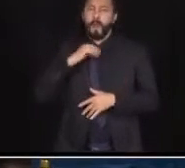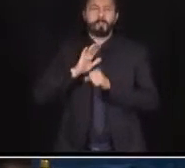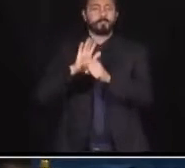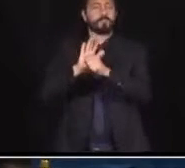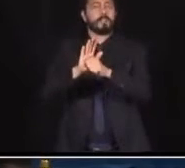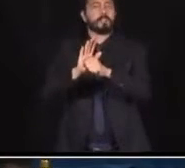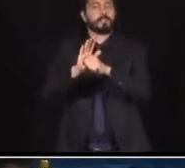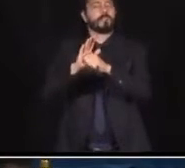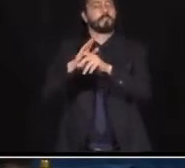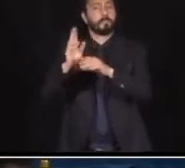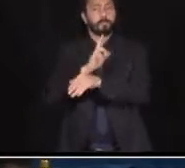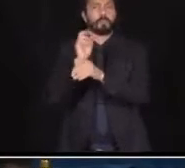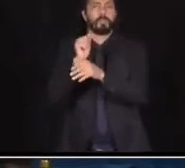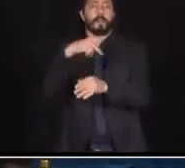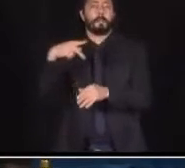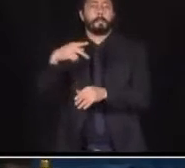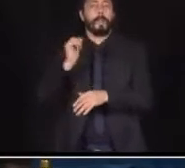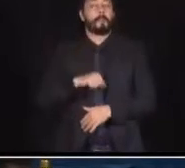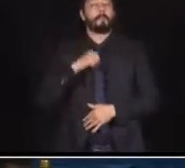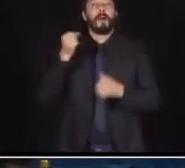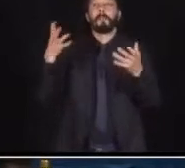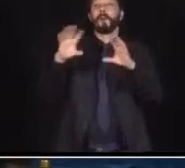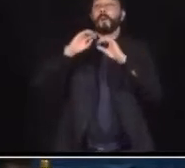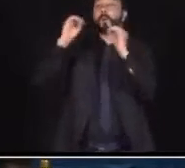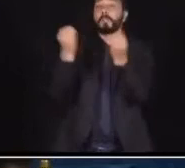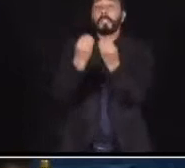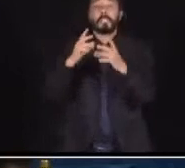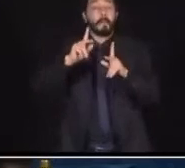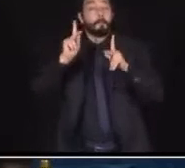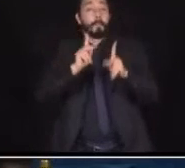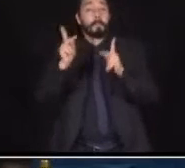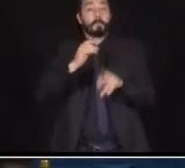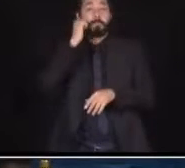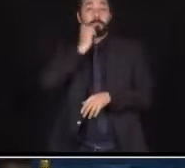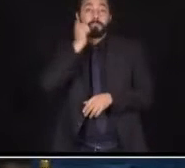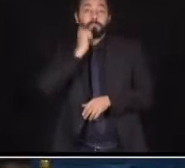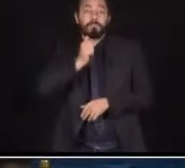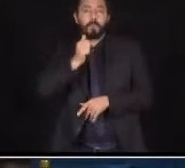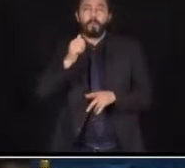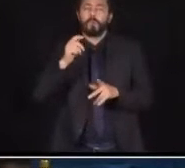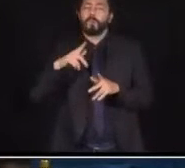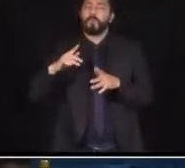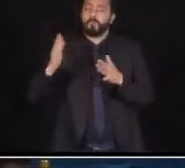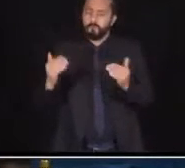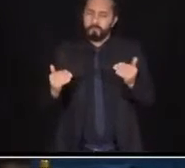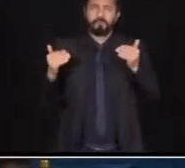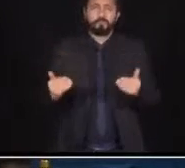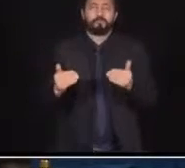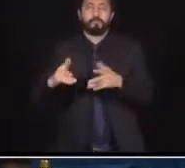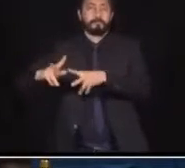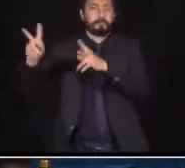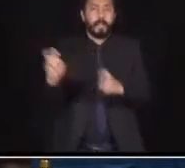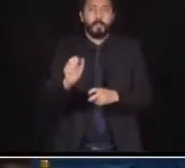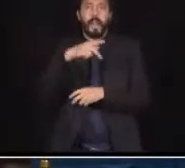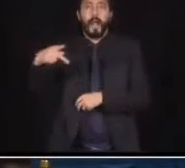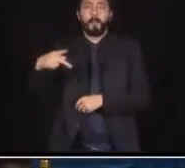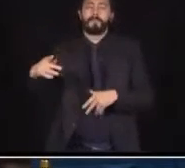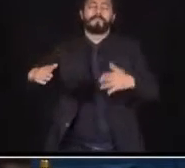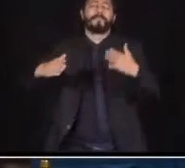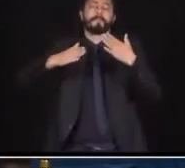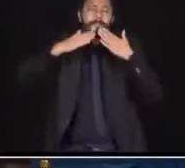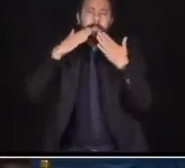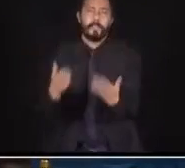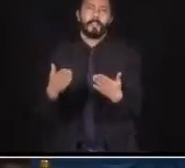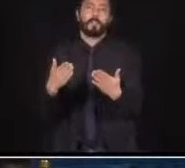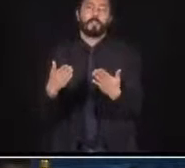businesses, organizations, and everyday people who have stepped up to promote the COVID Alert app. And they've done their part to help all